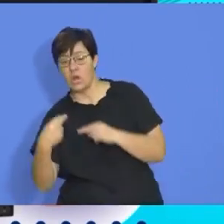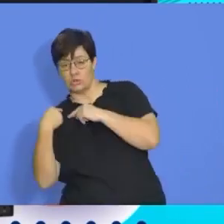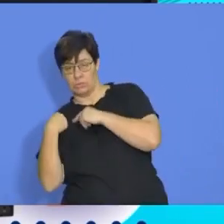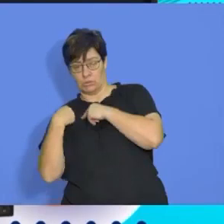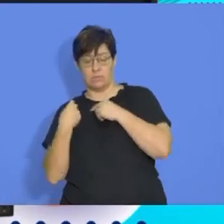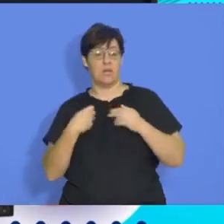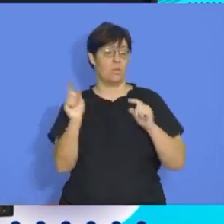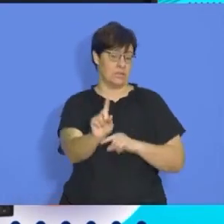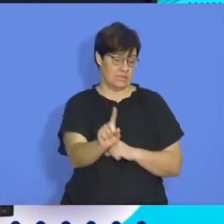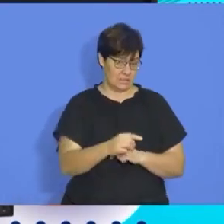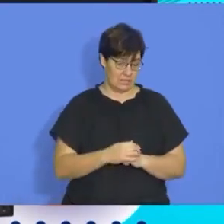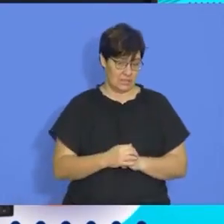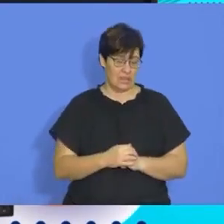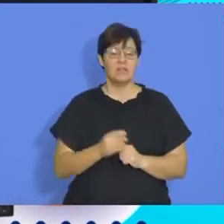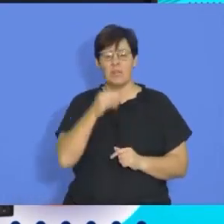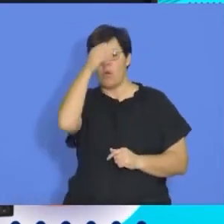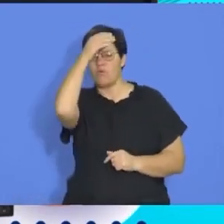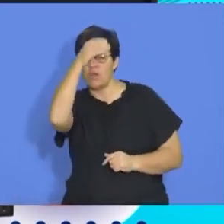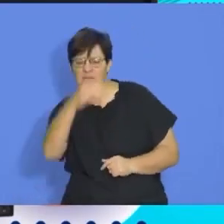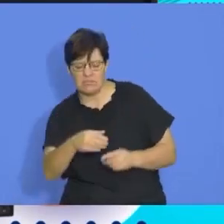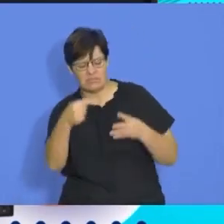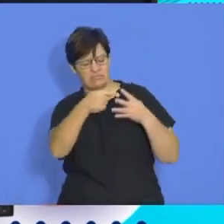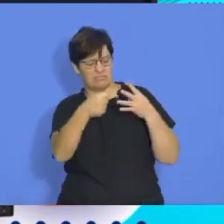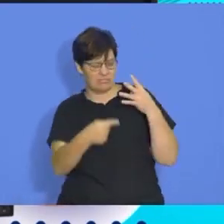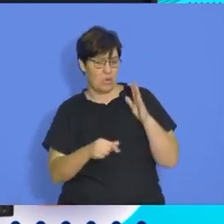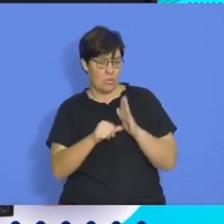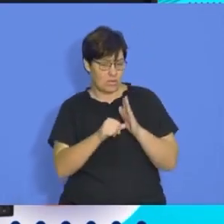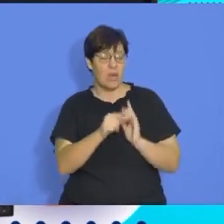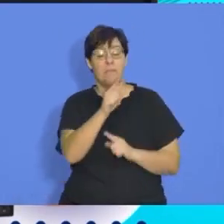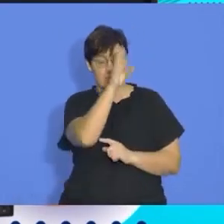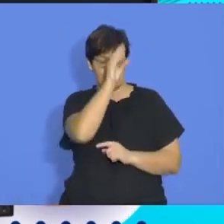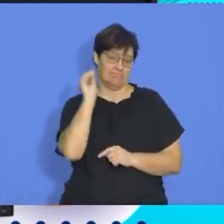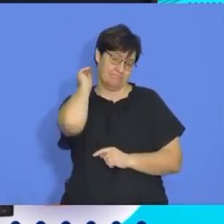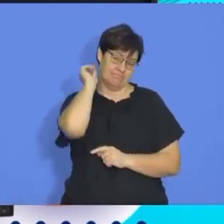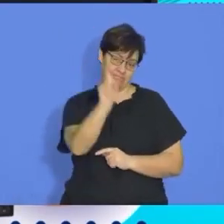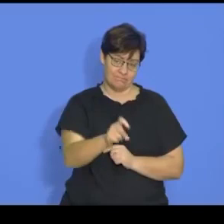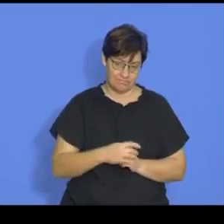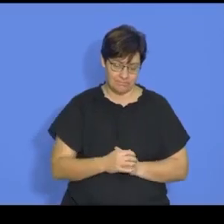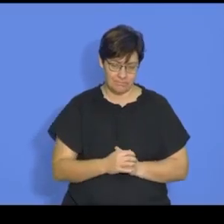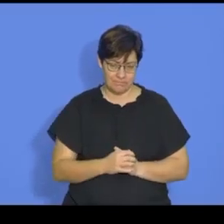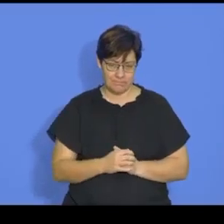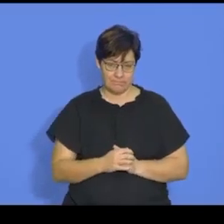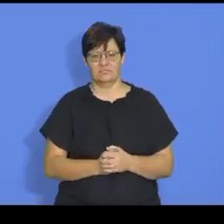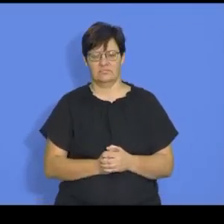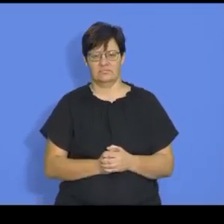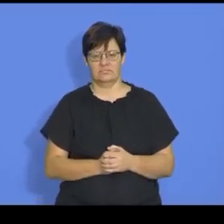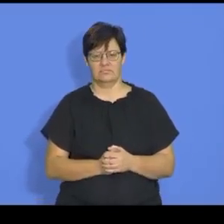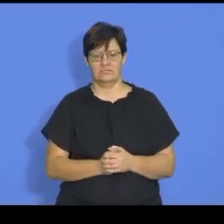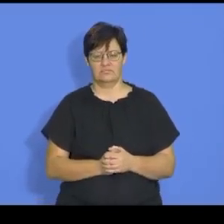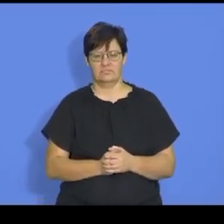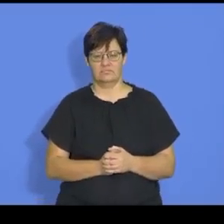Okay, so these are some of the concepts, some of the key words I want you guys to take note of.